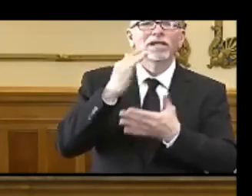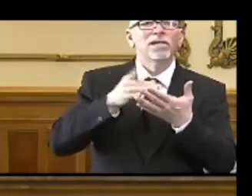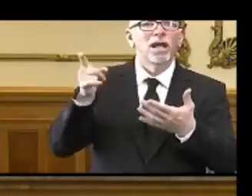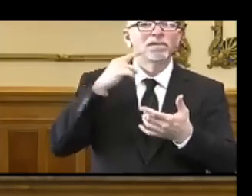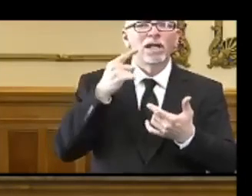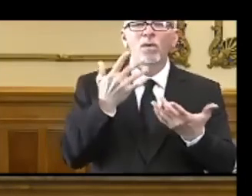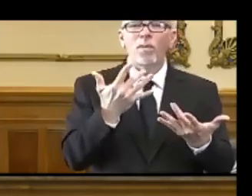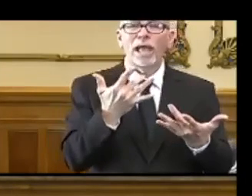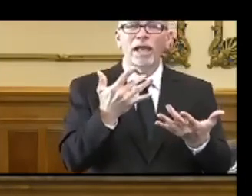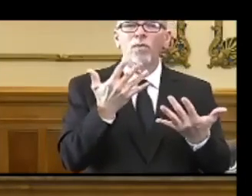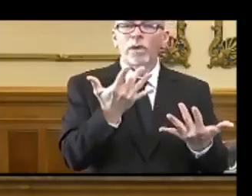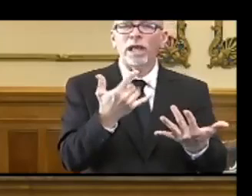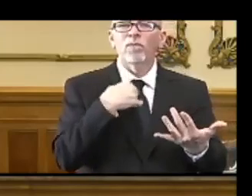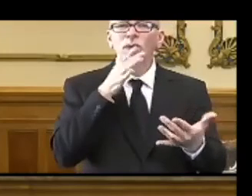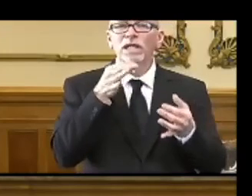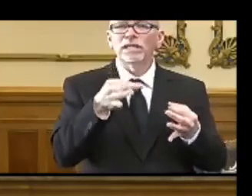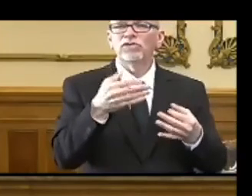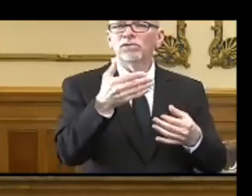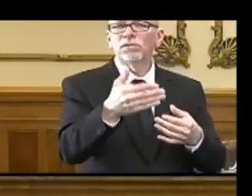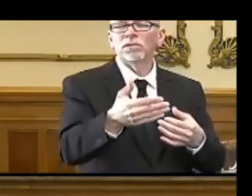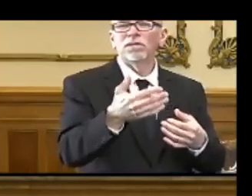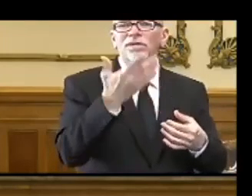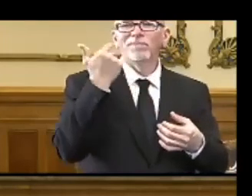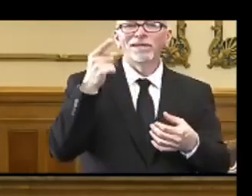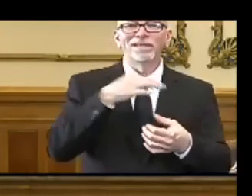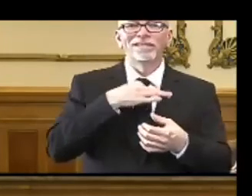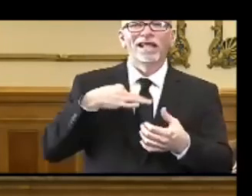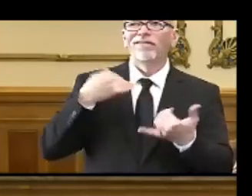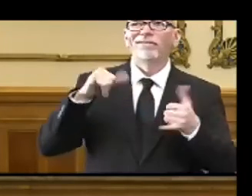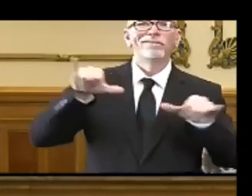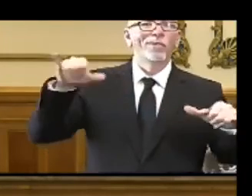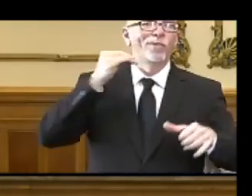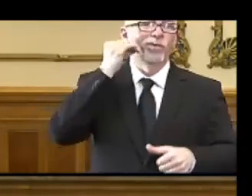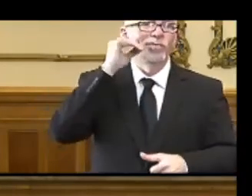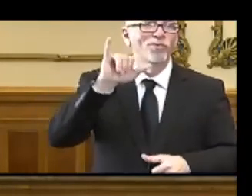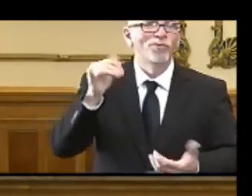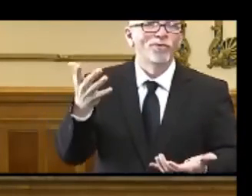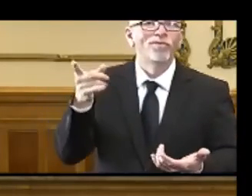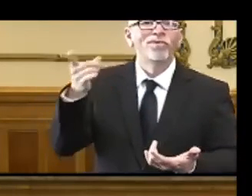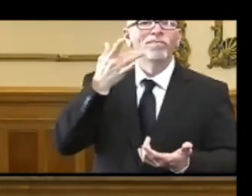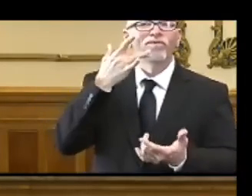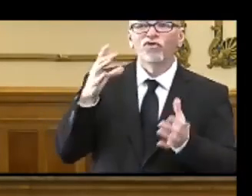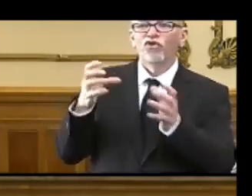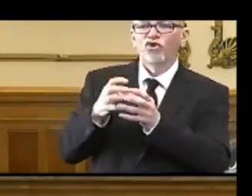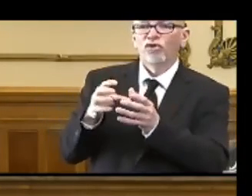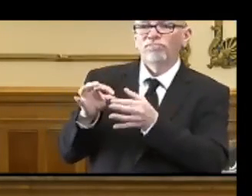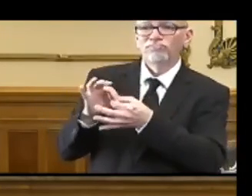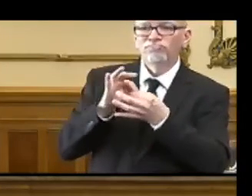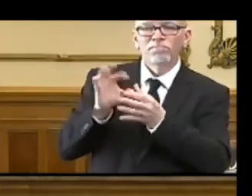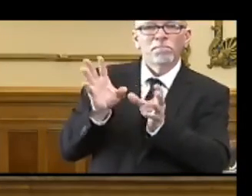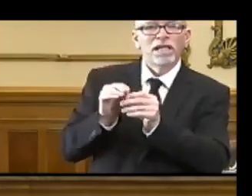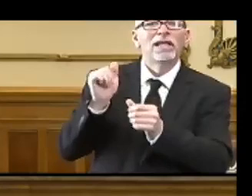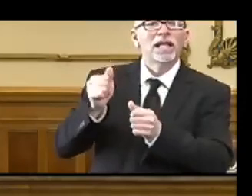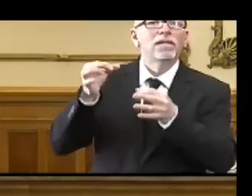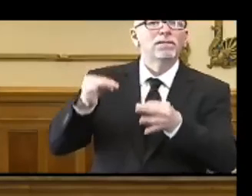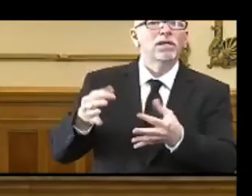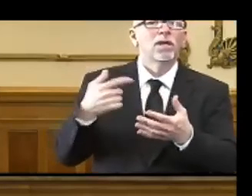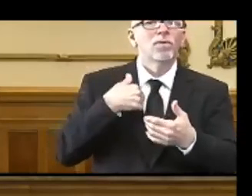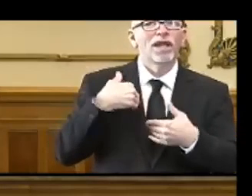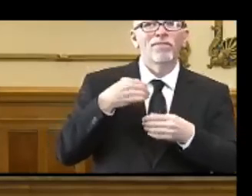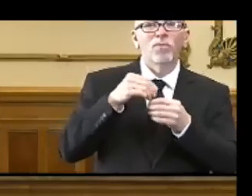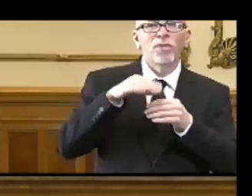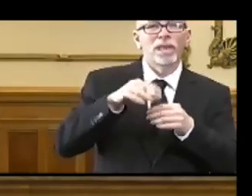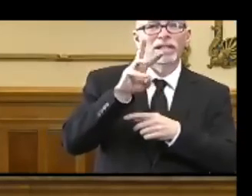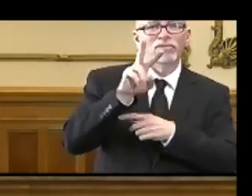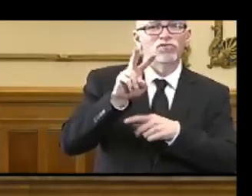to wait a few weeks to make a decision because their staff is at home and they want to do it in person. But we've got over 62